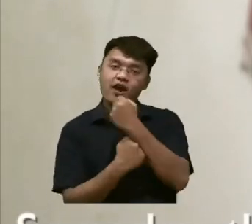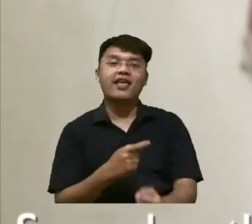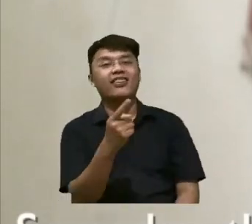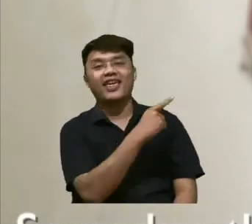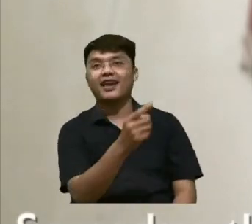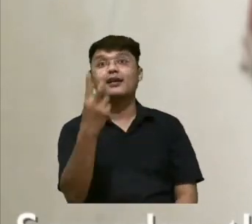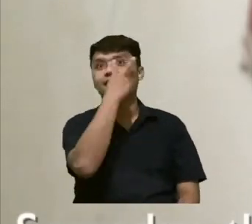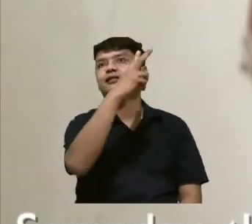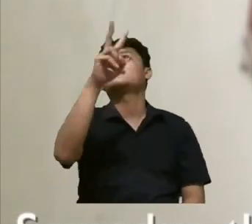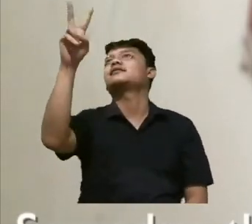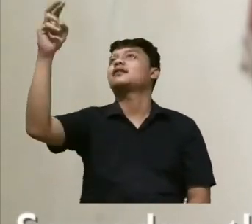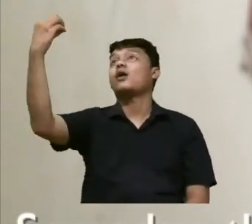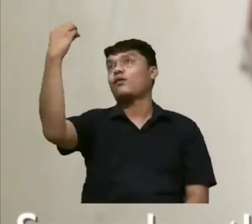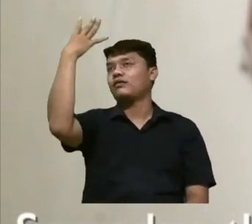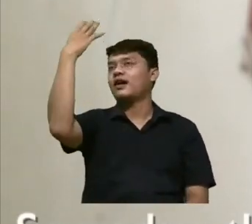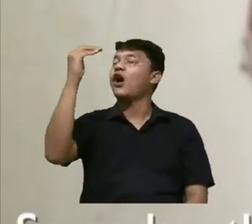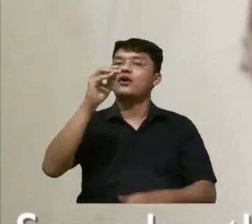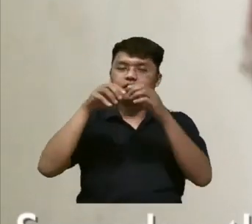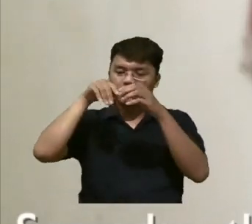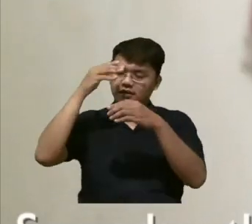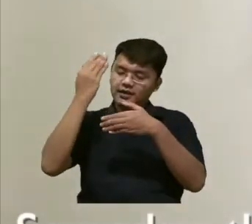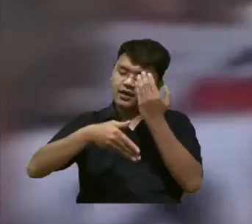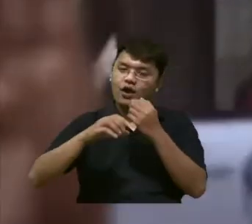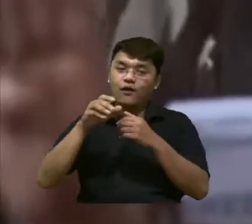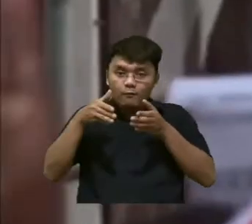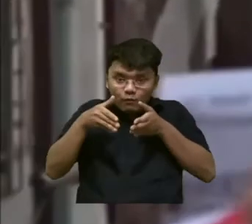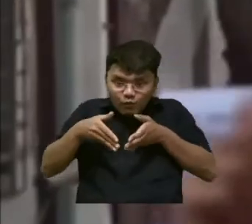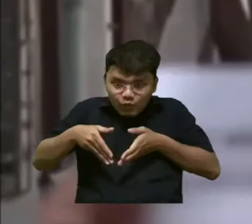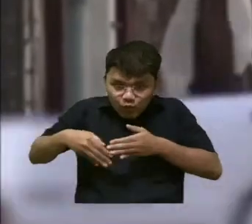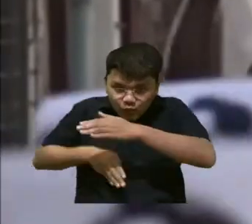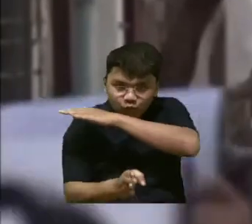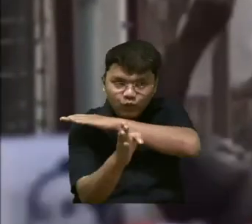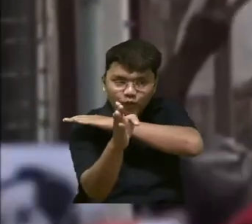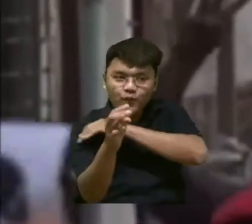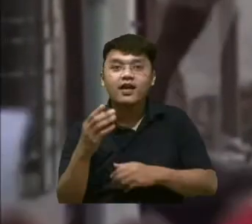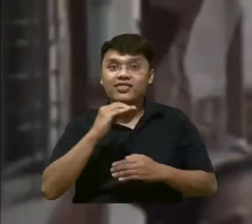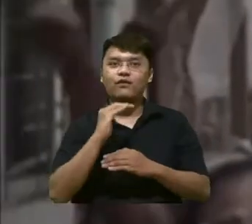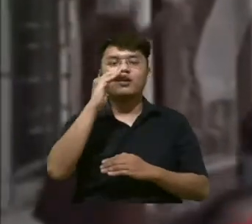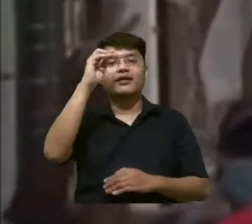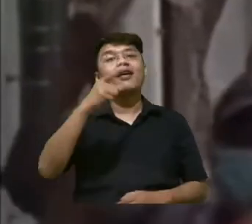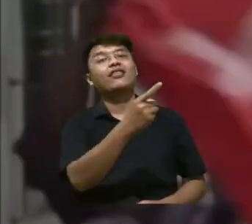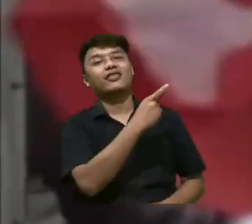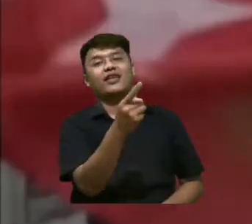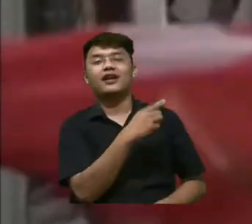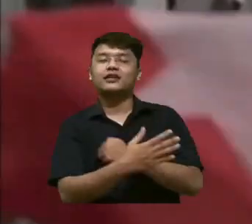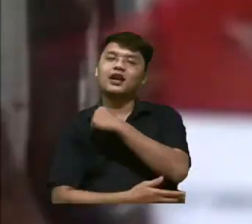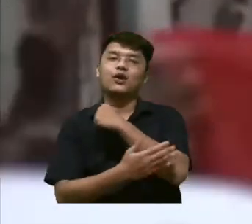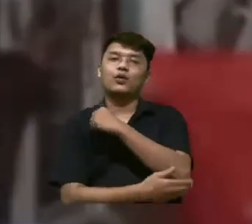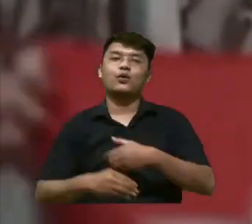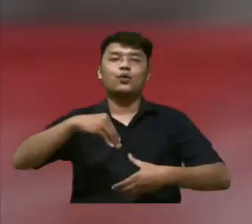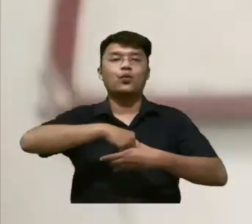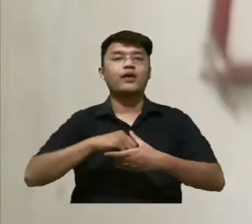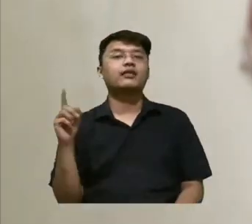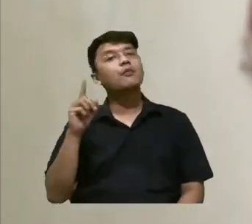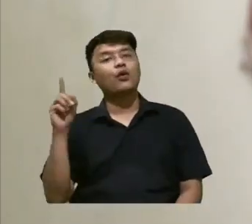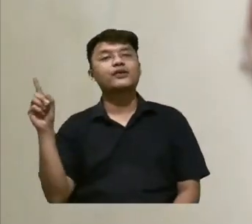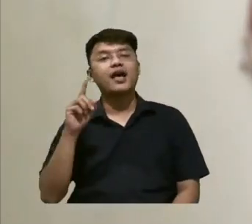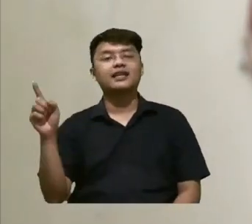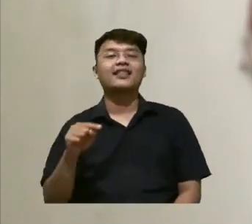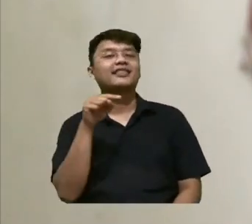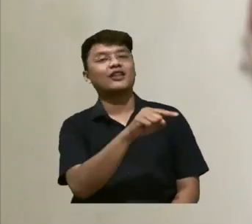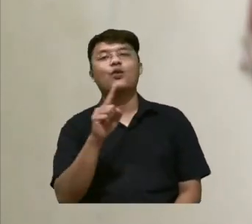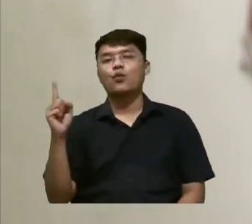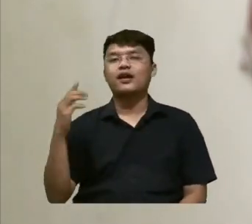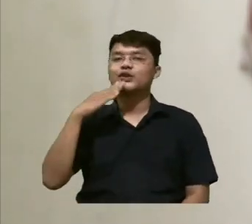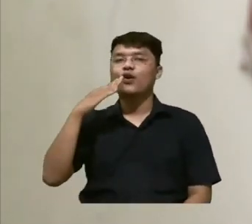can see the hope of the light at the end of the tunnel and developing their country with democracy. That's one story about